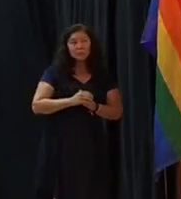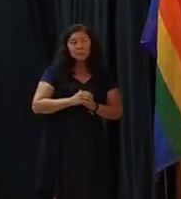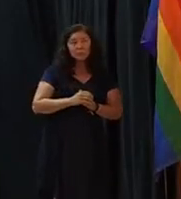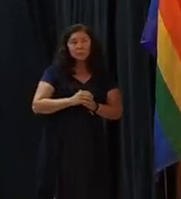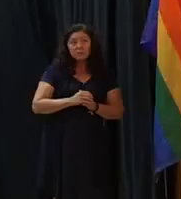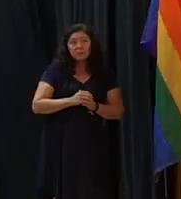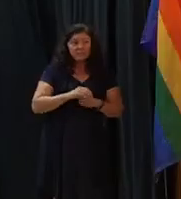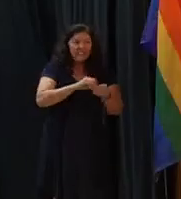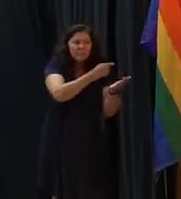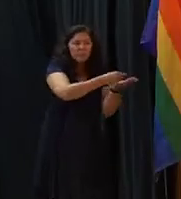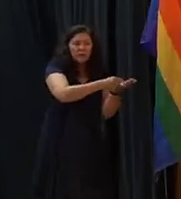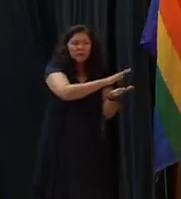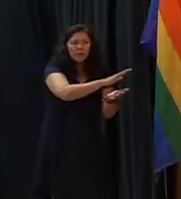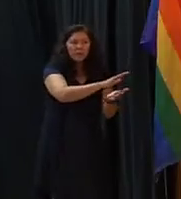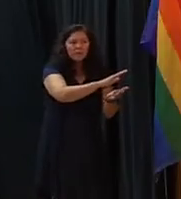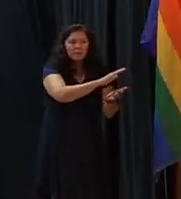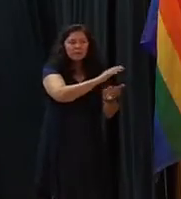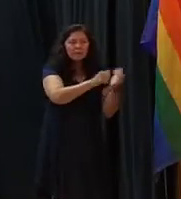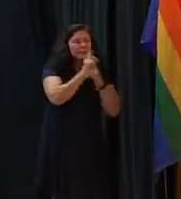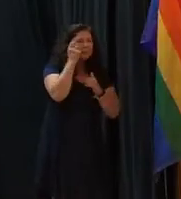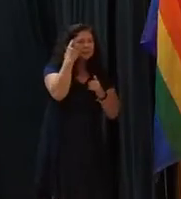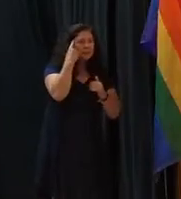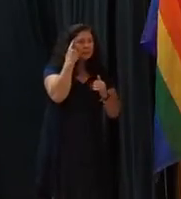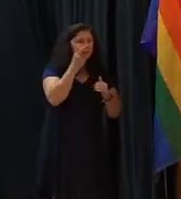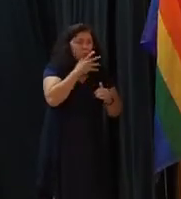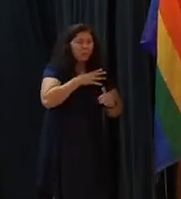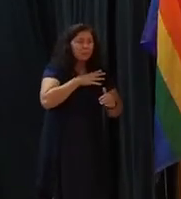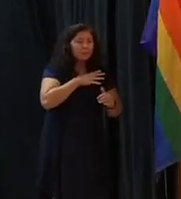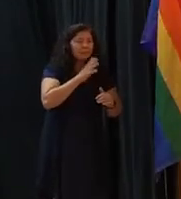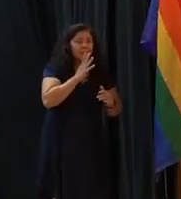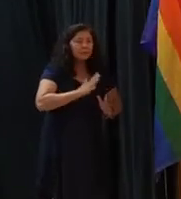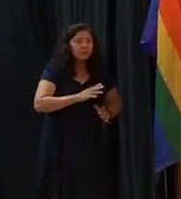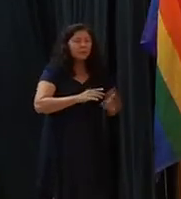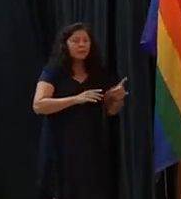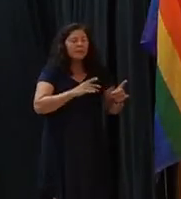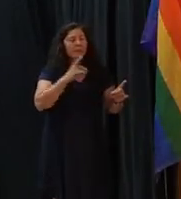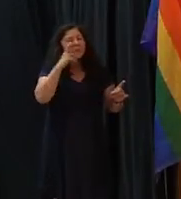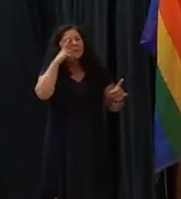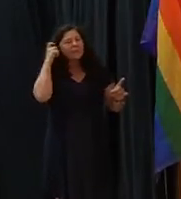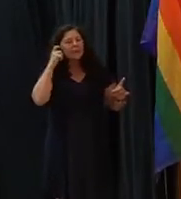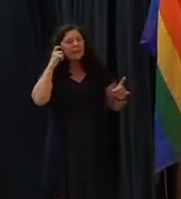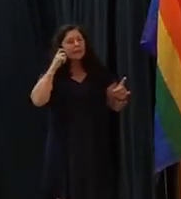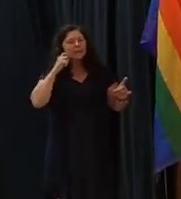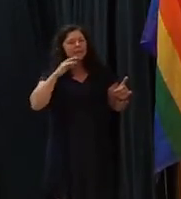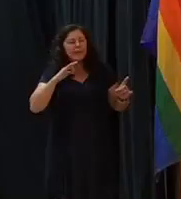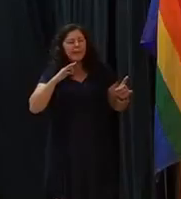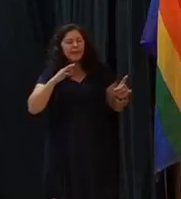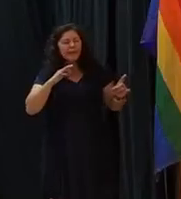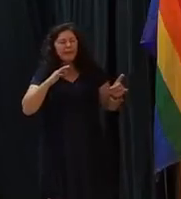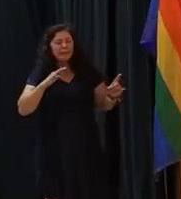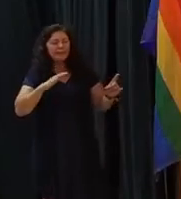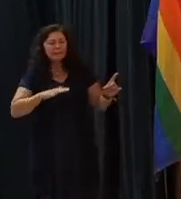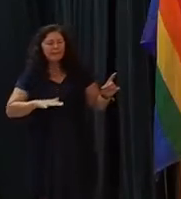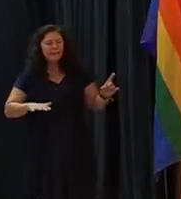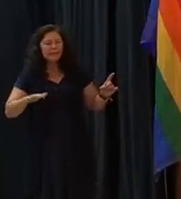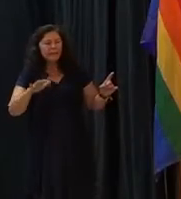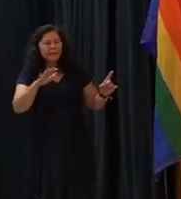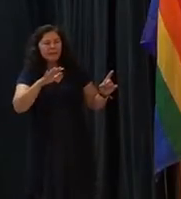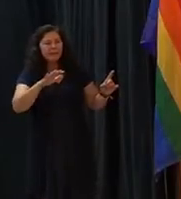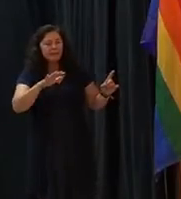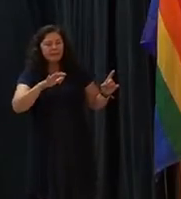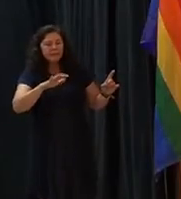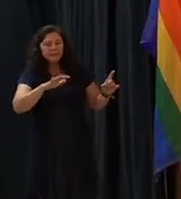our speaker in Uganda, in Ugandan Parliament, is a woman. But because of the force, and because of the agenda the government